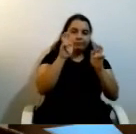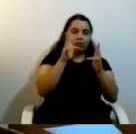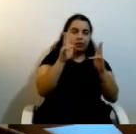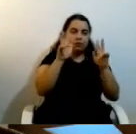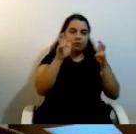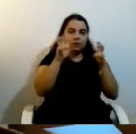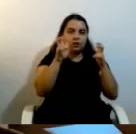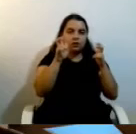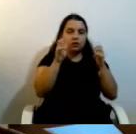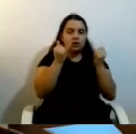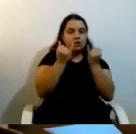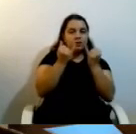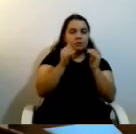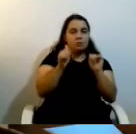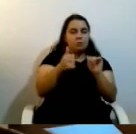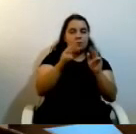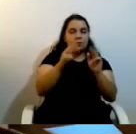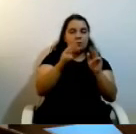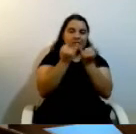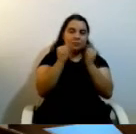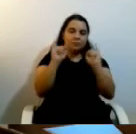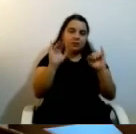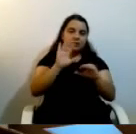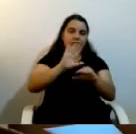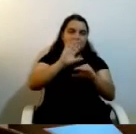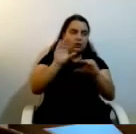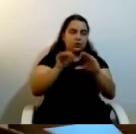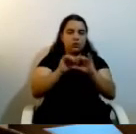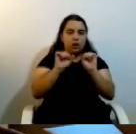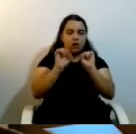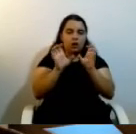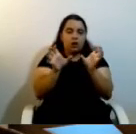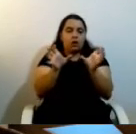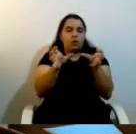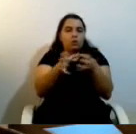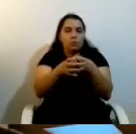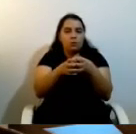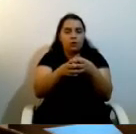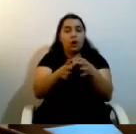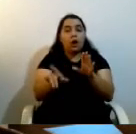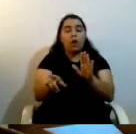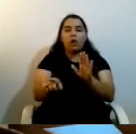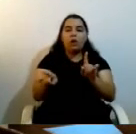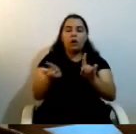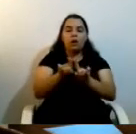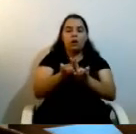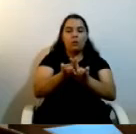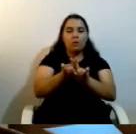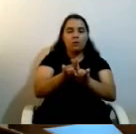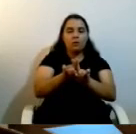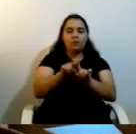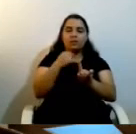be included in the community, unquote, as the Convention on the Rights of Persons with Disabilities stipulates.